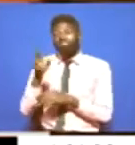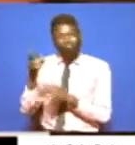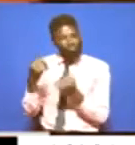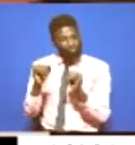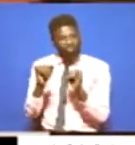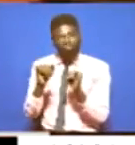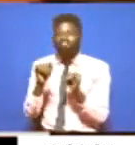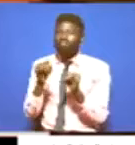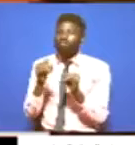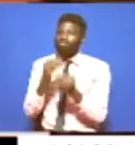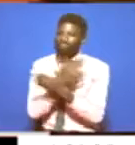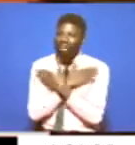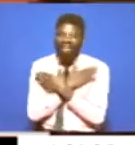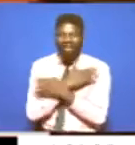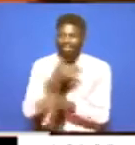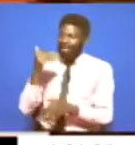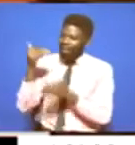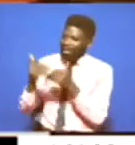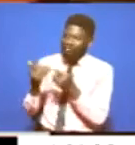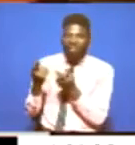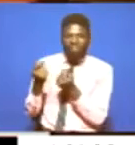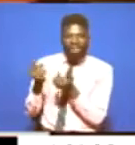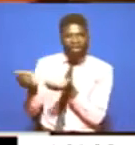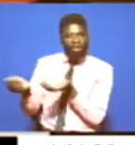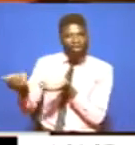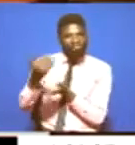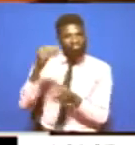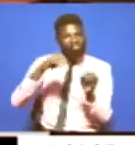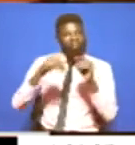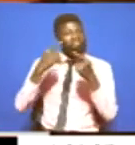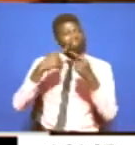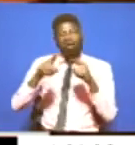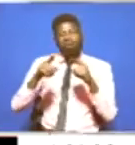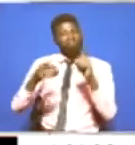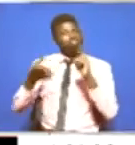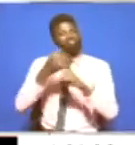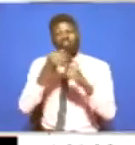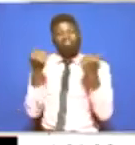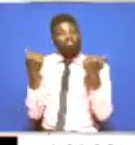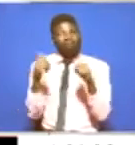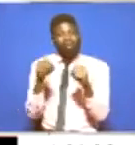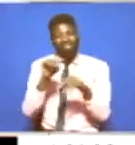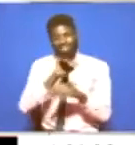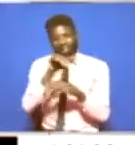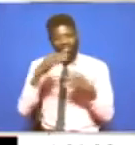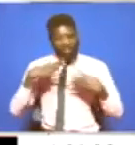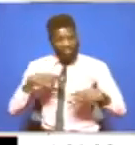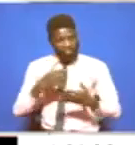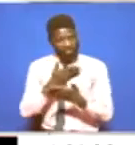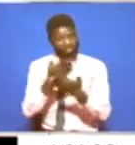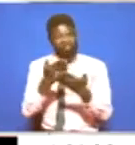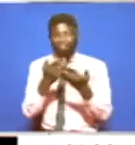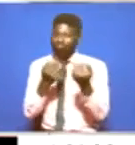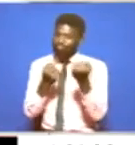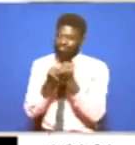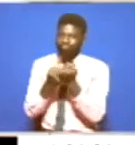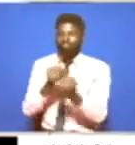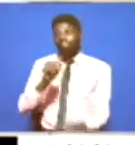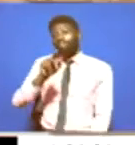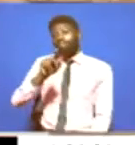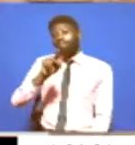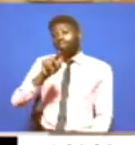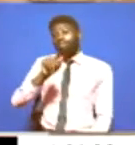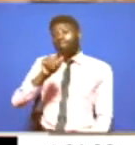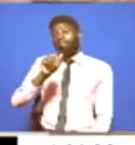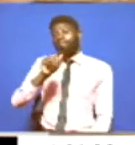successful. She's now urging well-wishers to intervene to enable Kamau undergo the procedure to live alone a normal